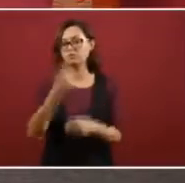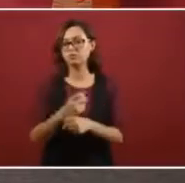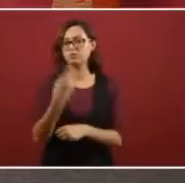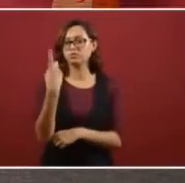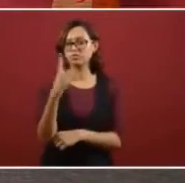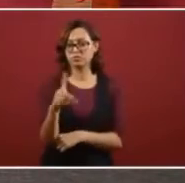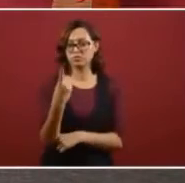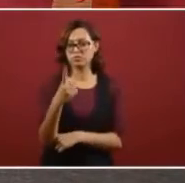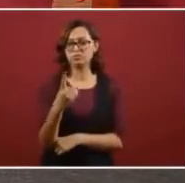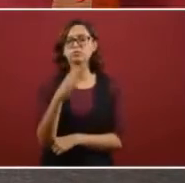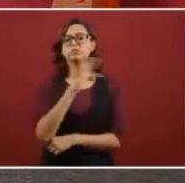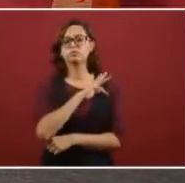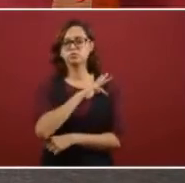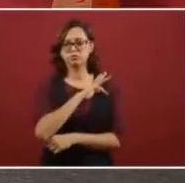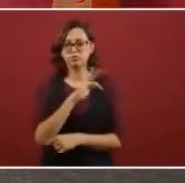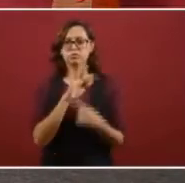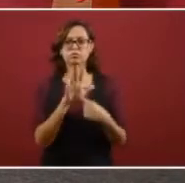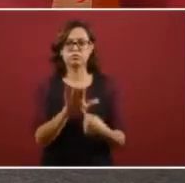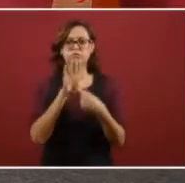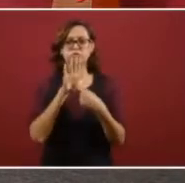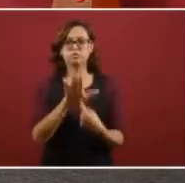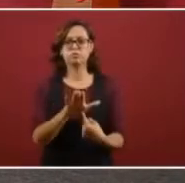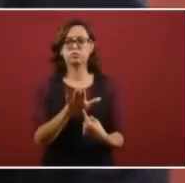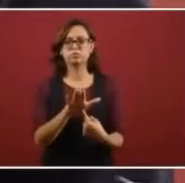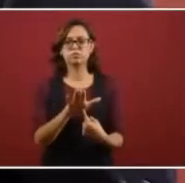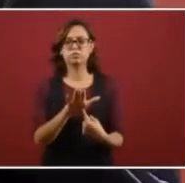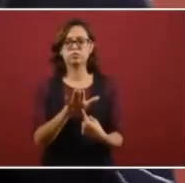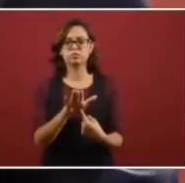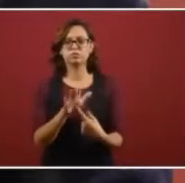December, we will be able to talk